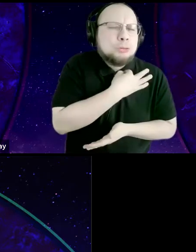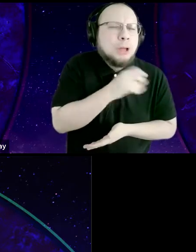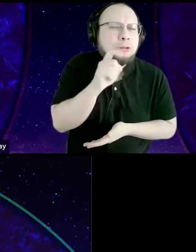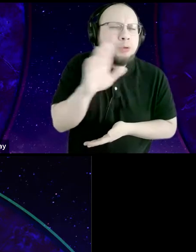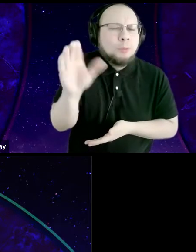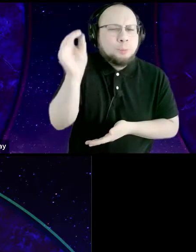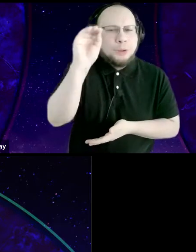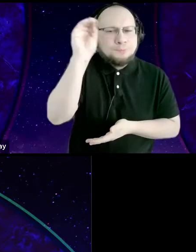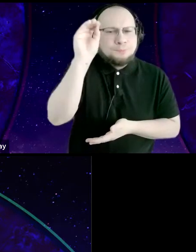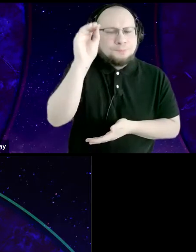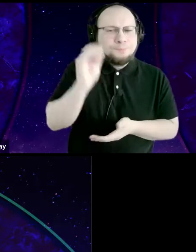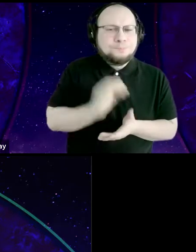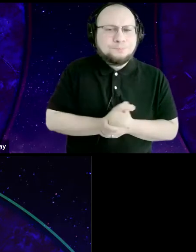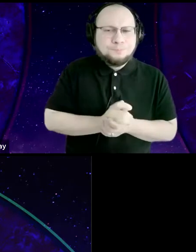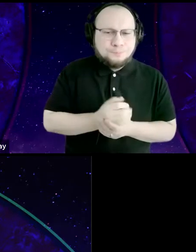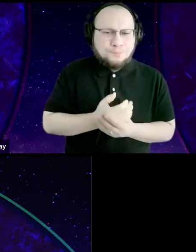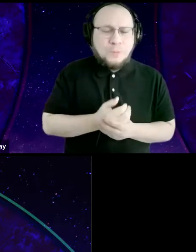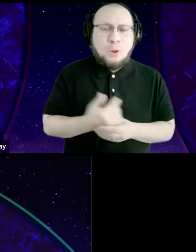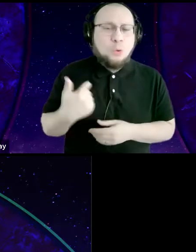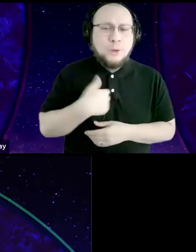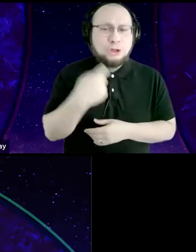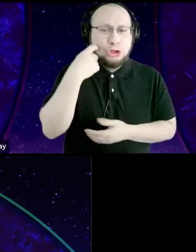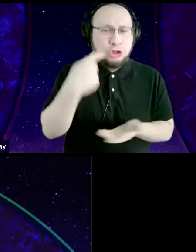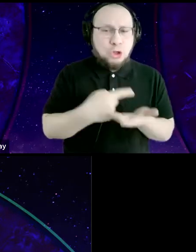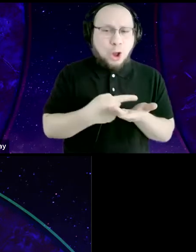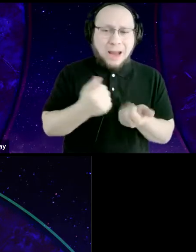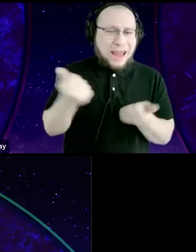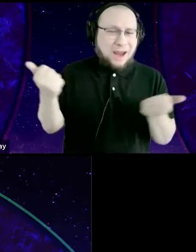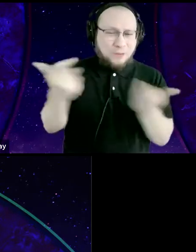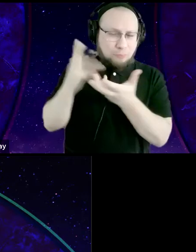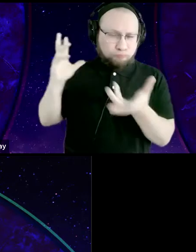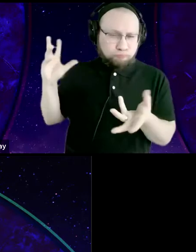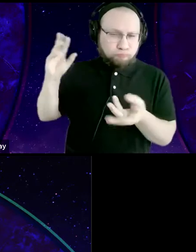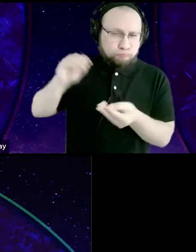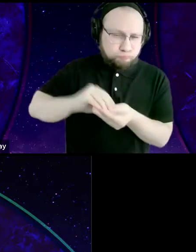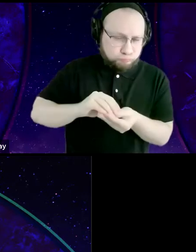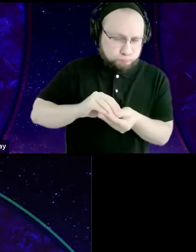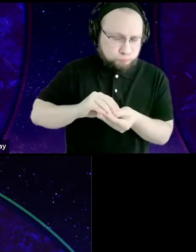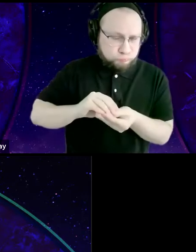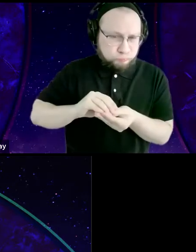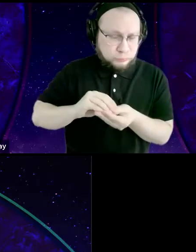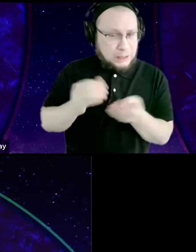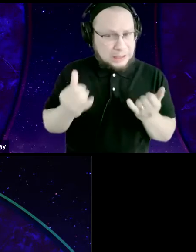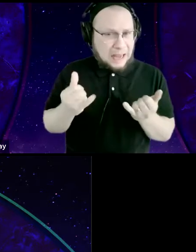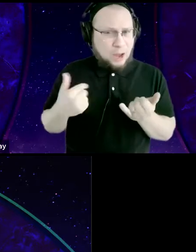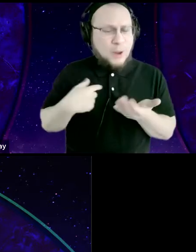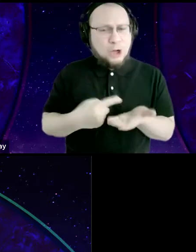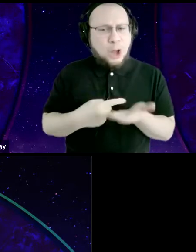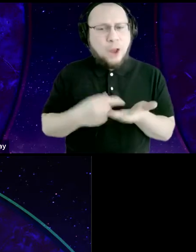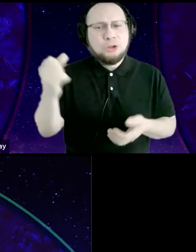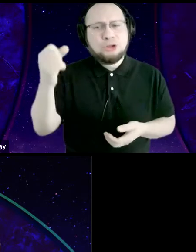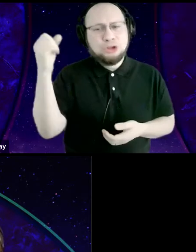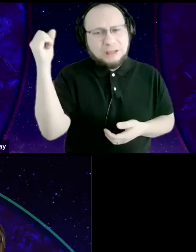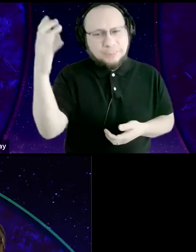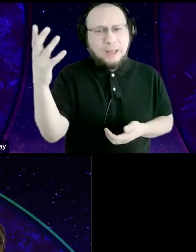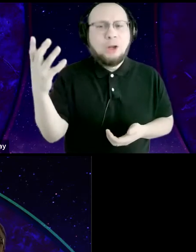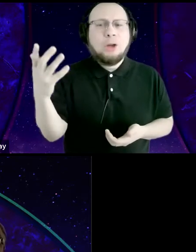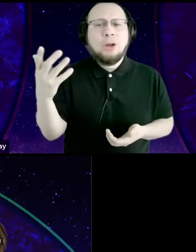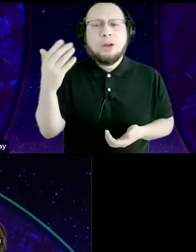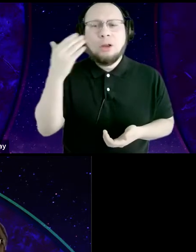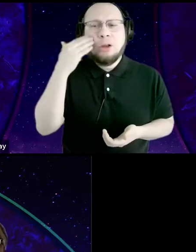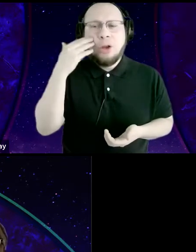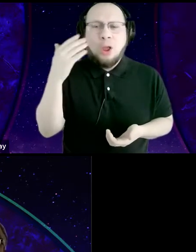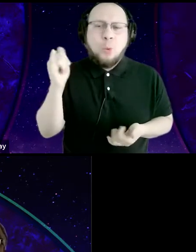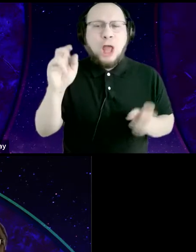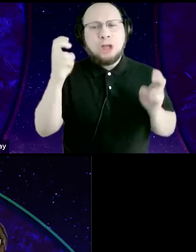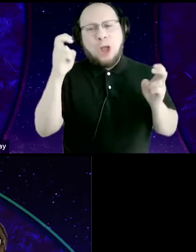especially with regard to everything that we just talked about. We talk a lot about like classics, and Shakespeare is just, you know, a